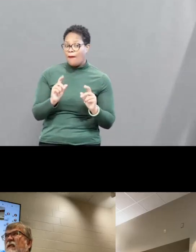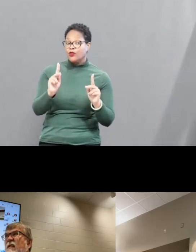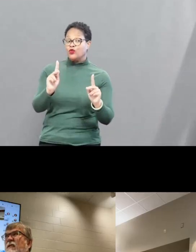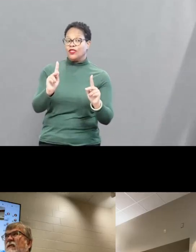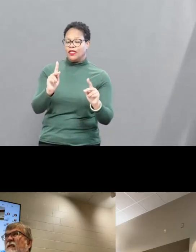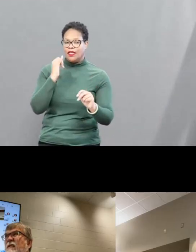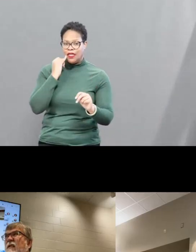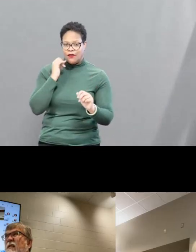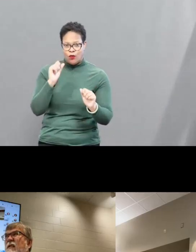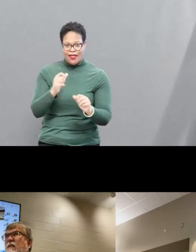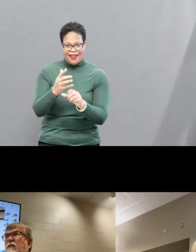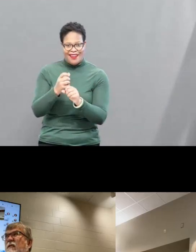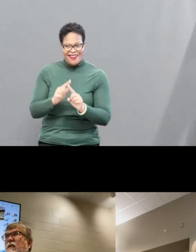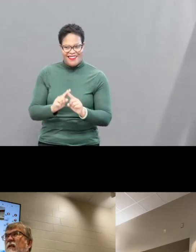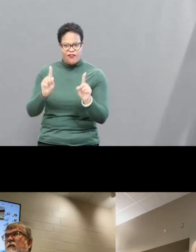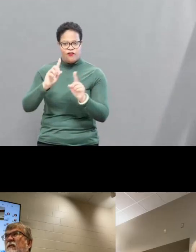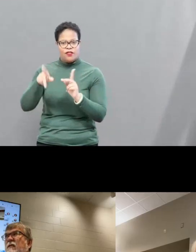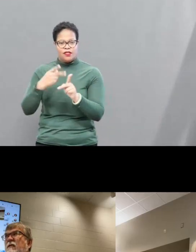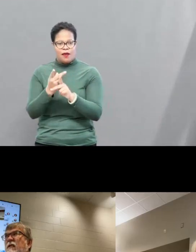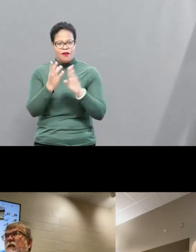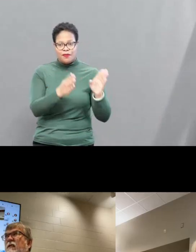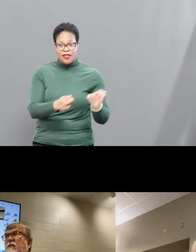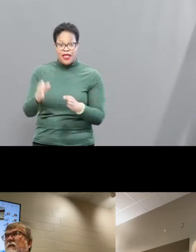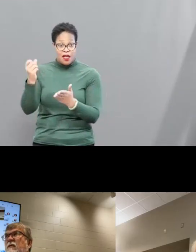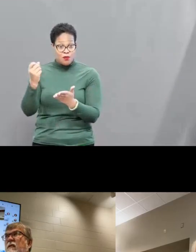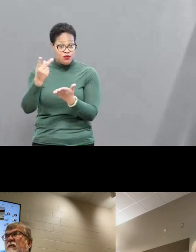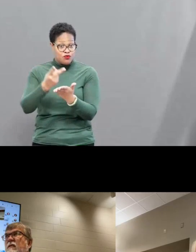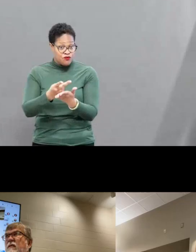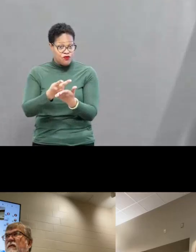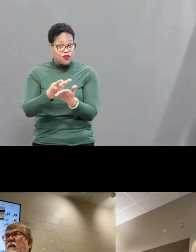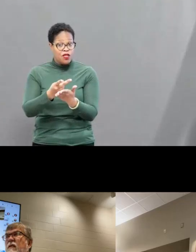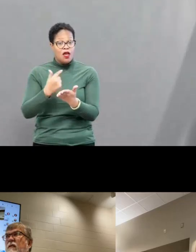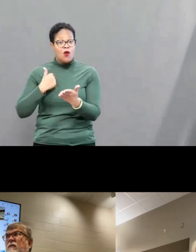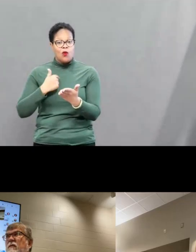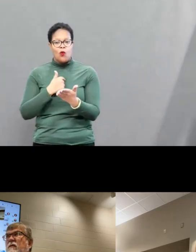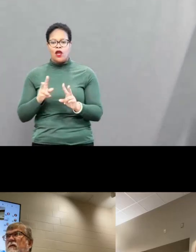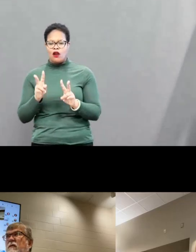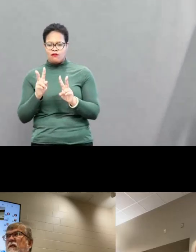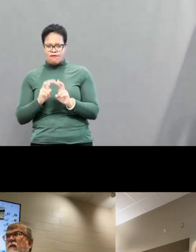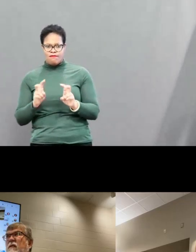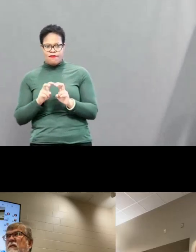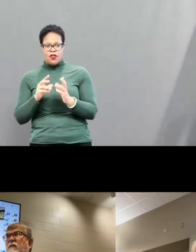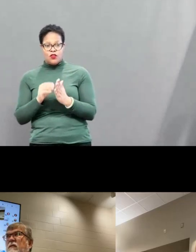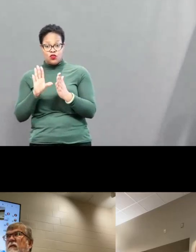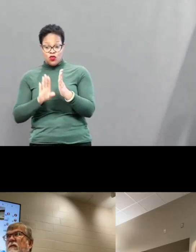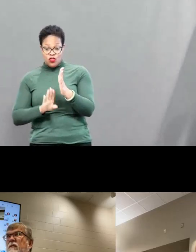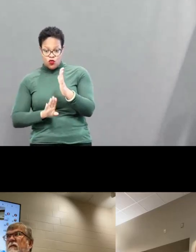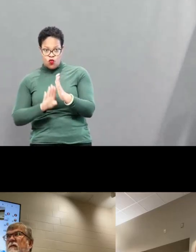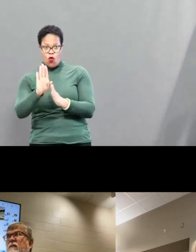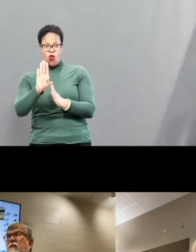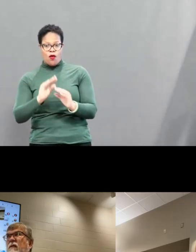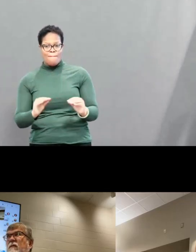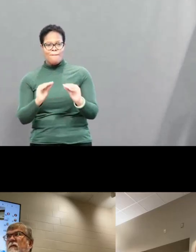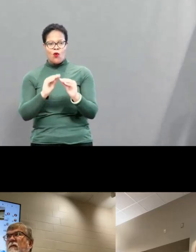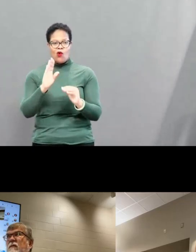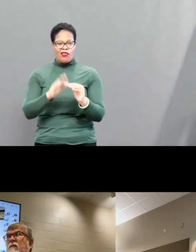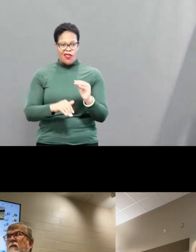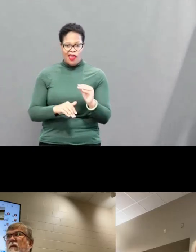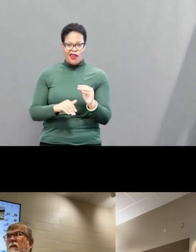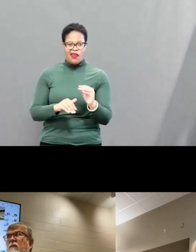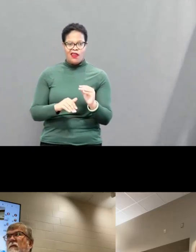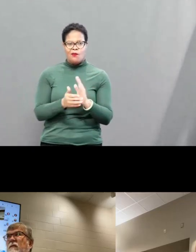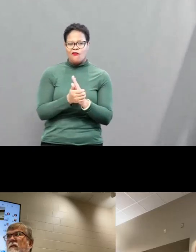type of plan approved, where we're looking at the student's growth a lot more than what we're looking